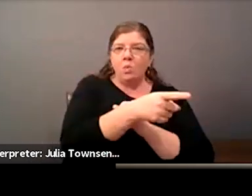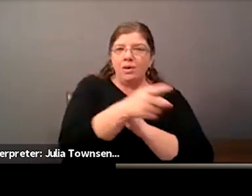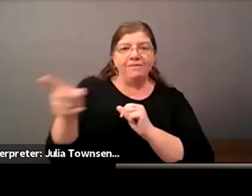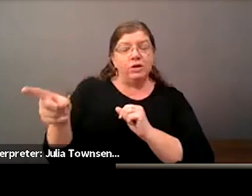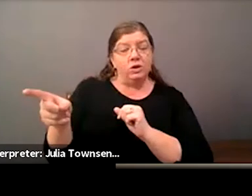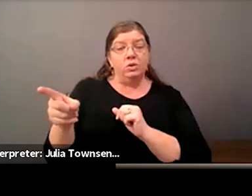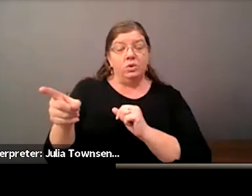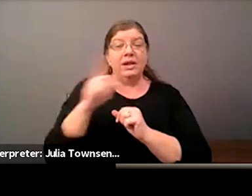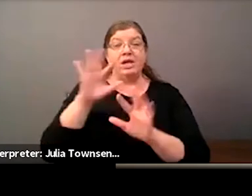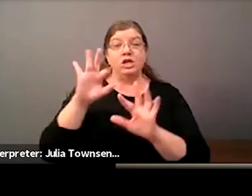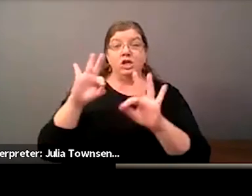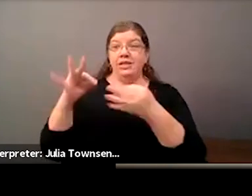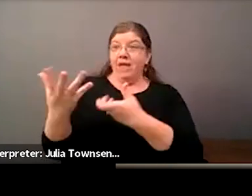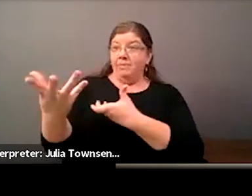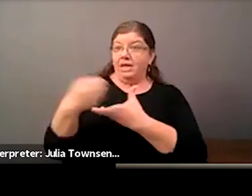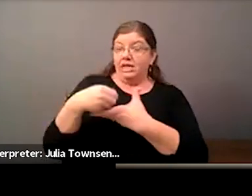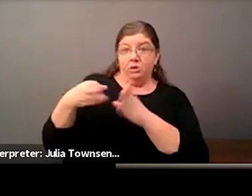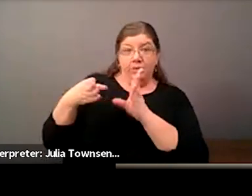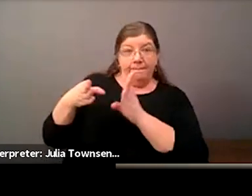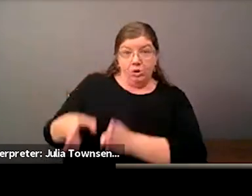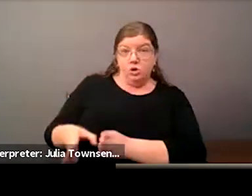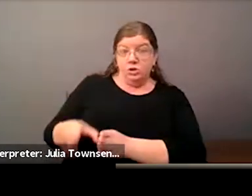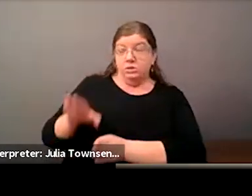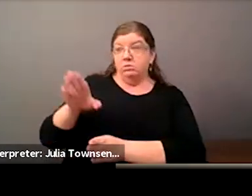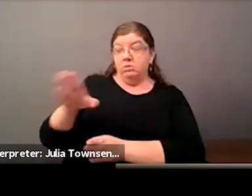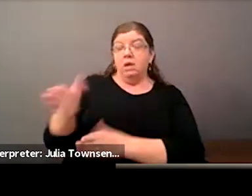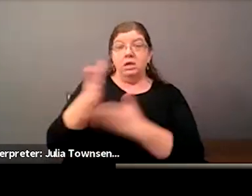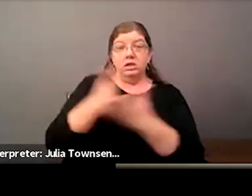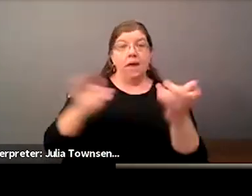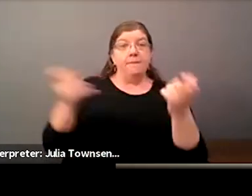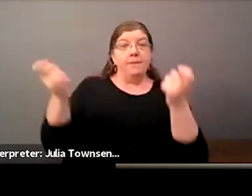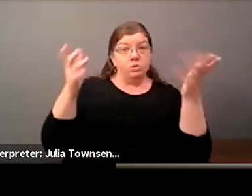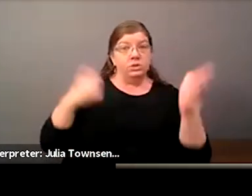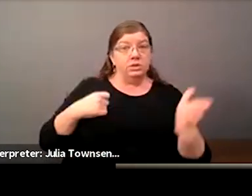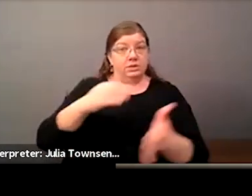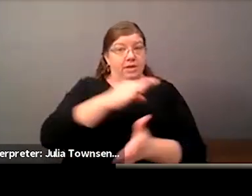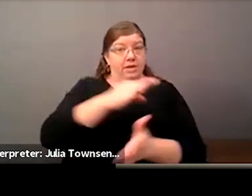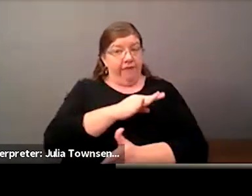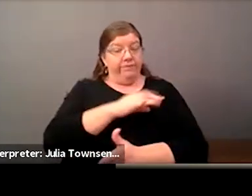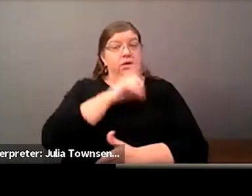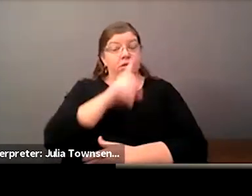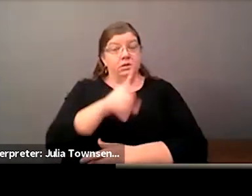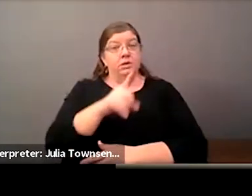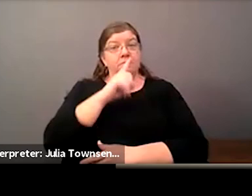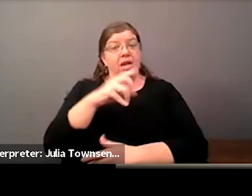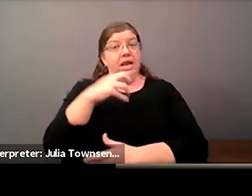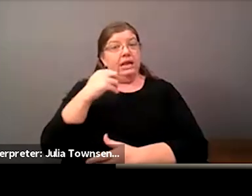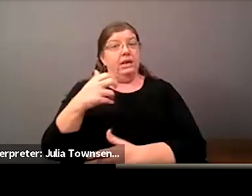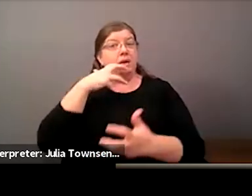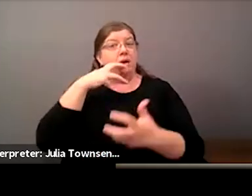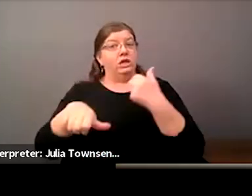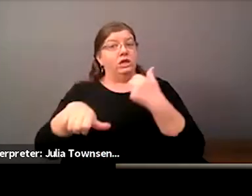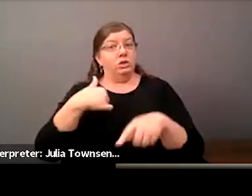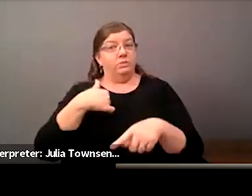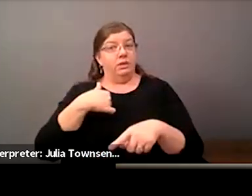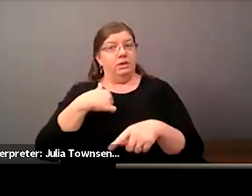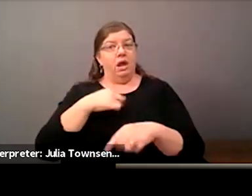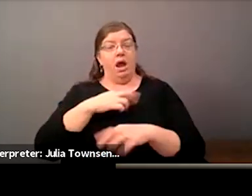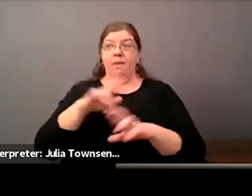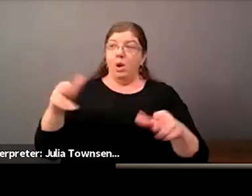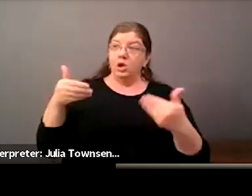actually the family engagement person and um some administrative staff have actually been a little hostile to me i'm ready to move on